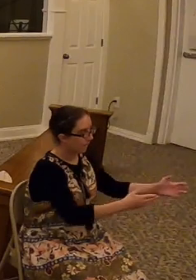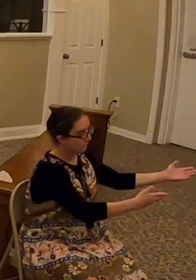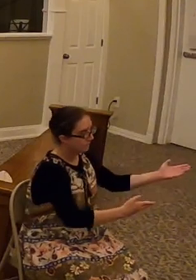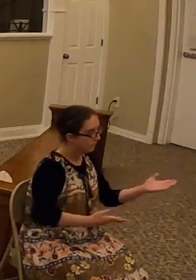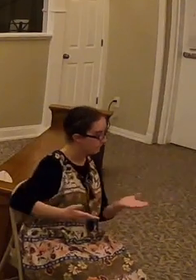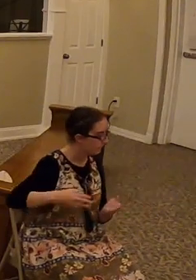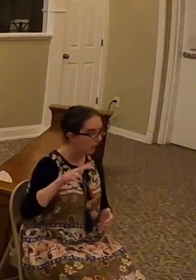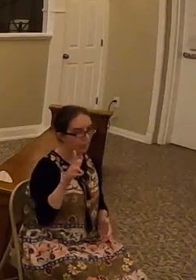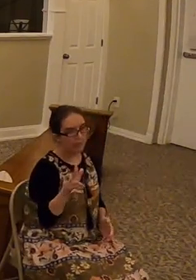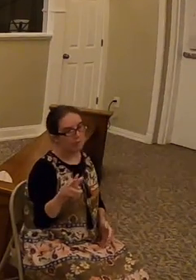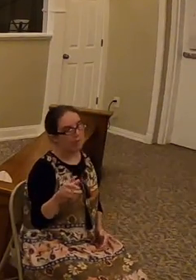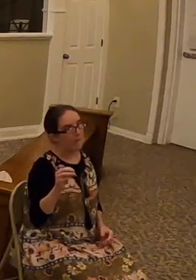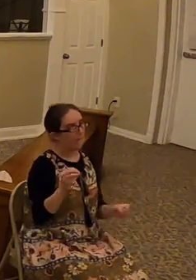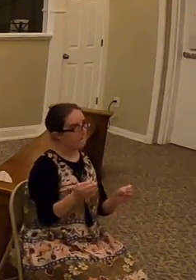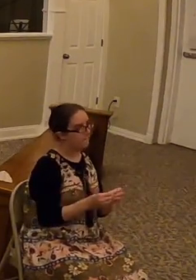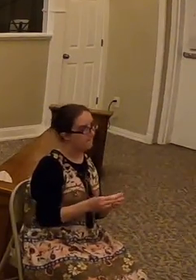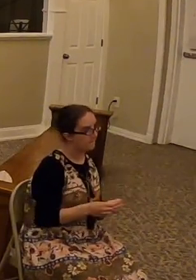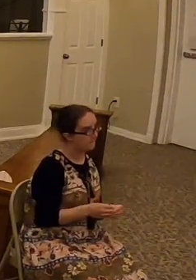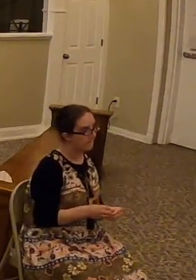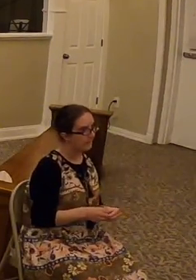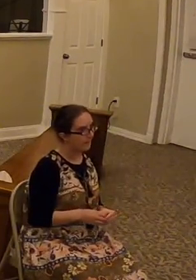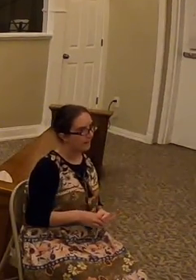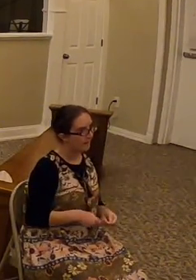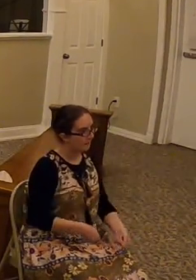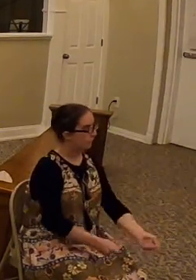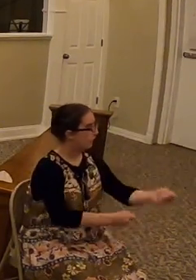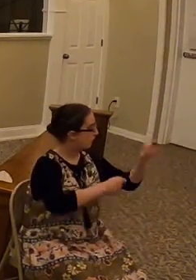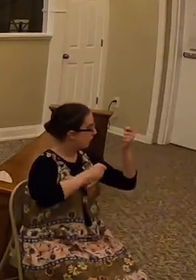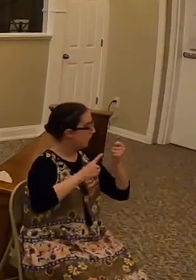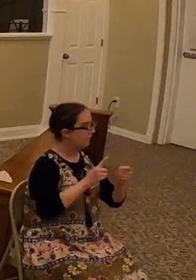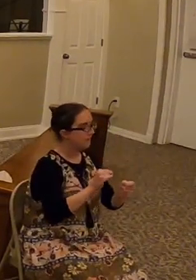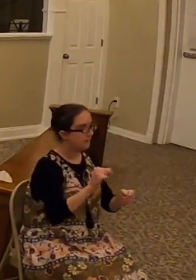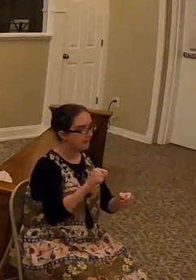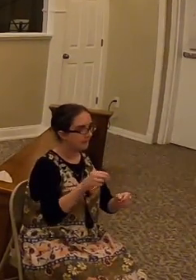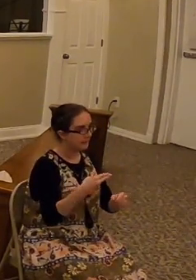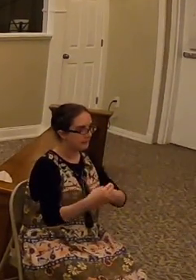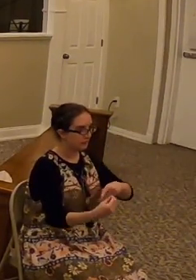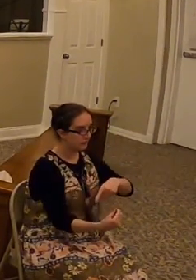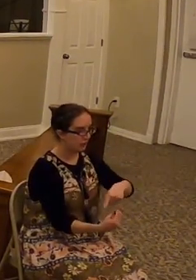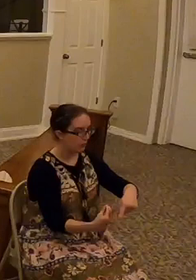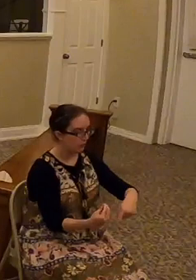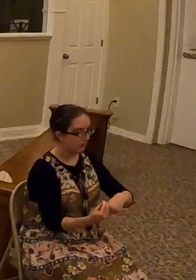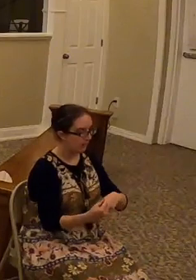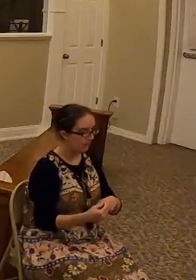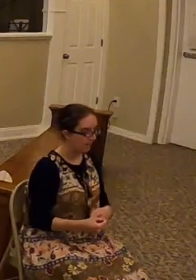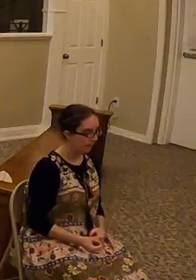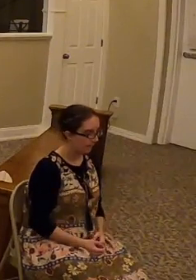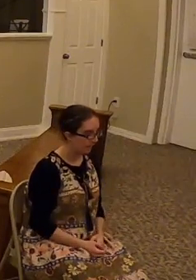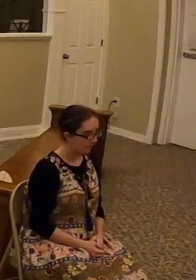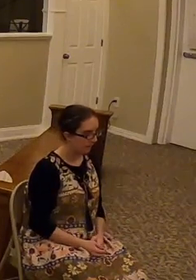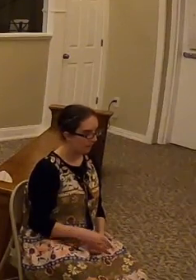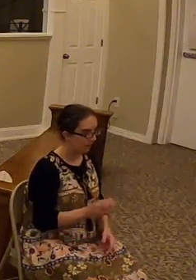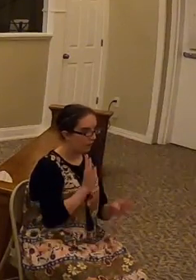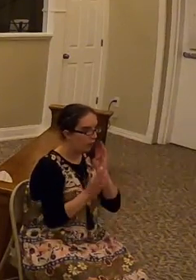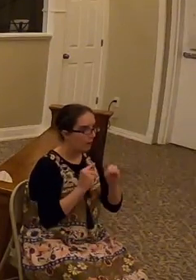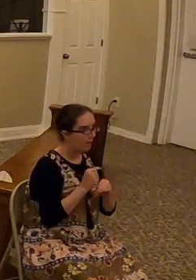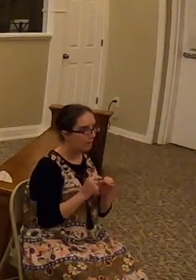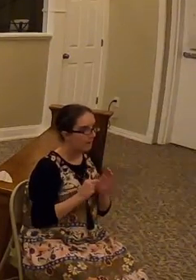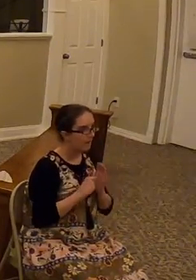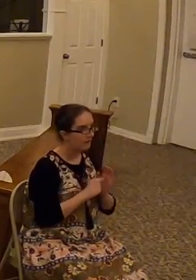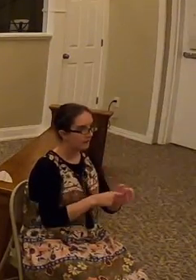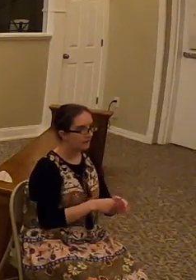bring him 3 or 4 more pickup loads. Man, he done dug him a ditch all the way around that thing. Man, you talk about a